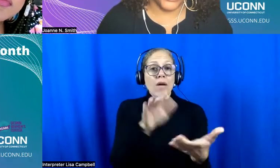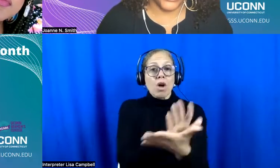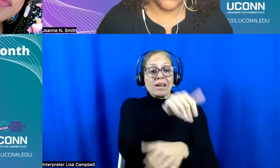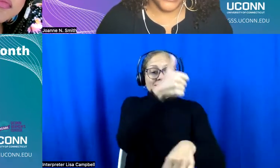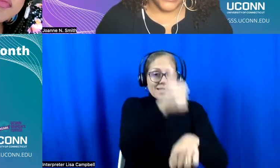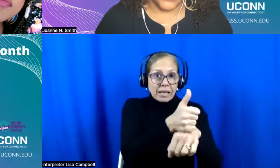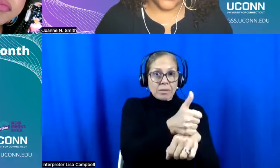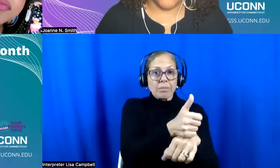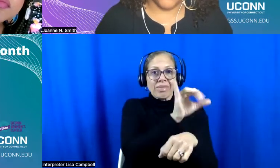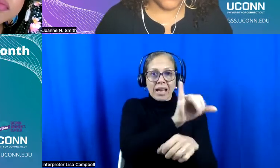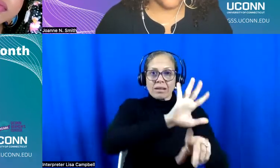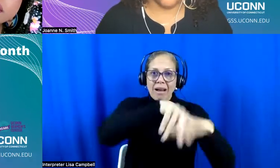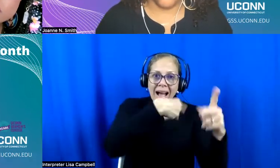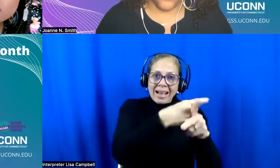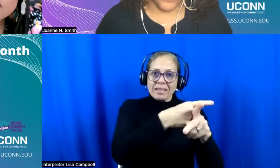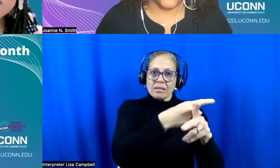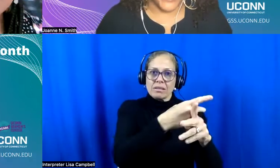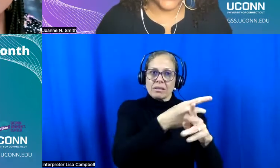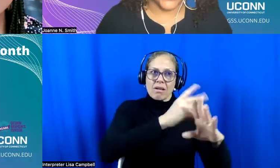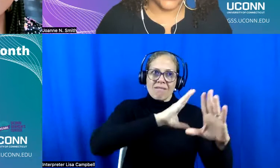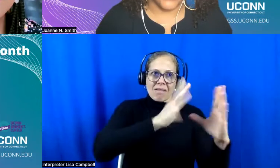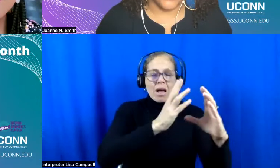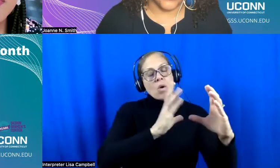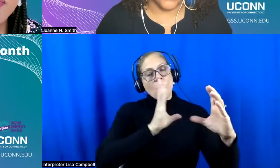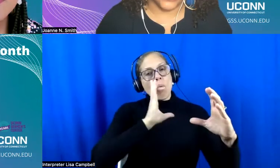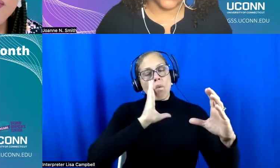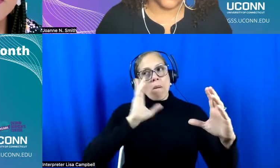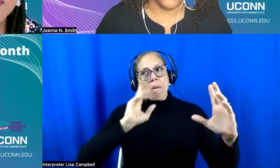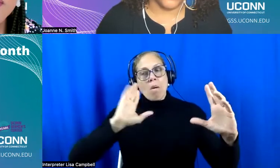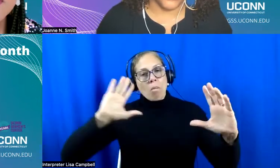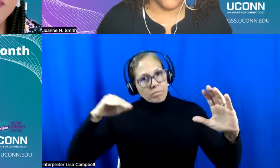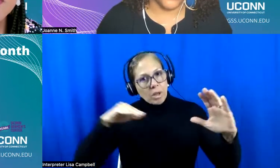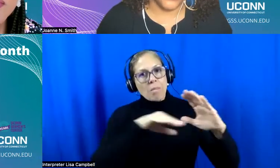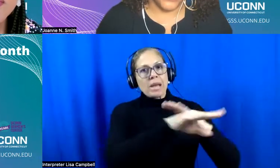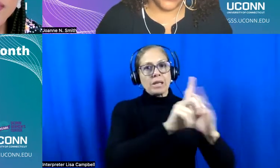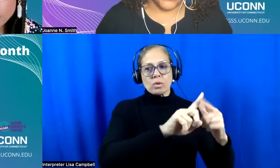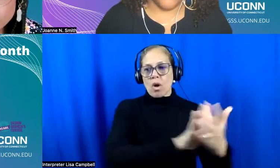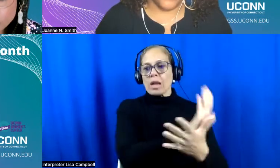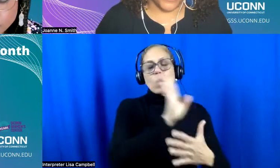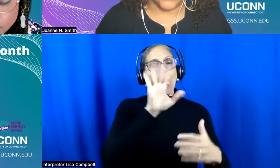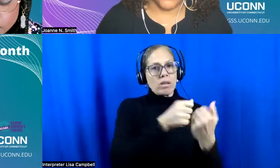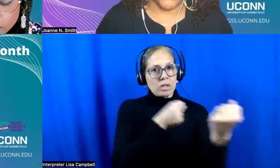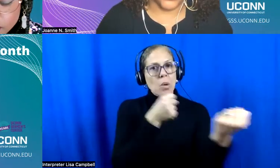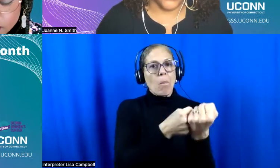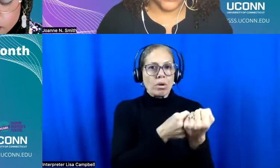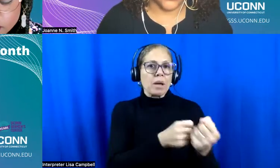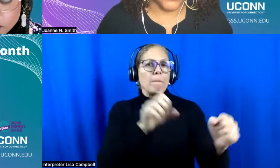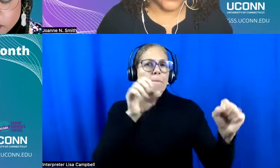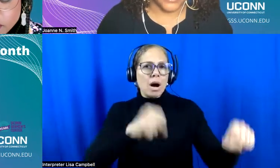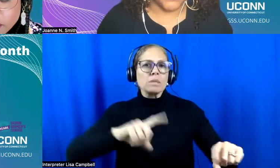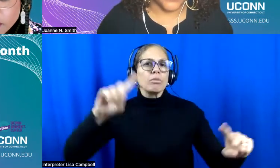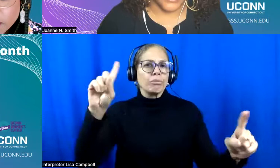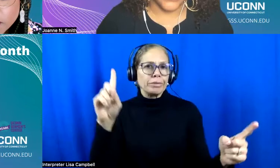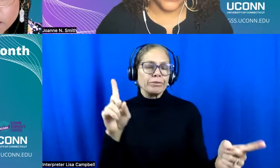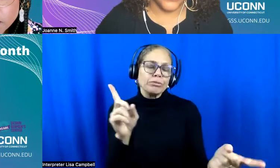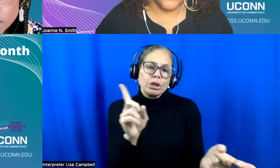culture shift, that would support drastically child sexual abuse survivors, and possibly reduce sexual abuse that